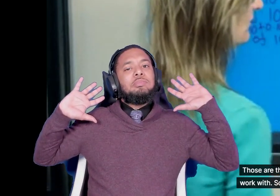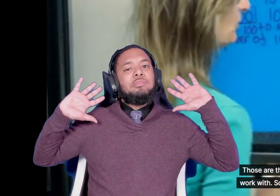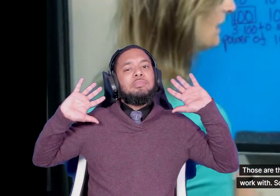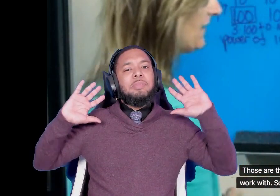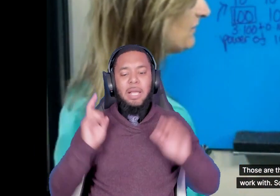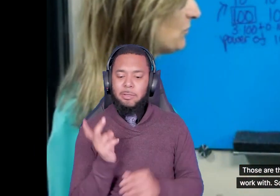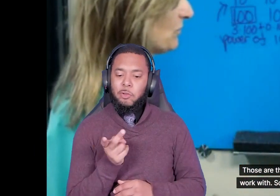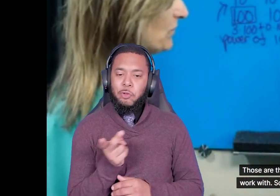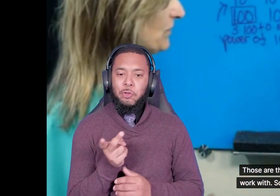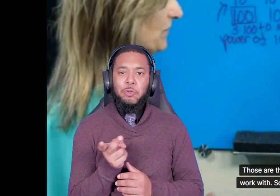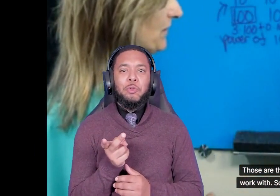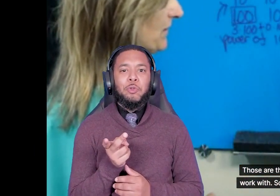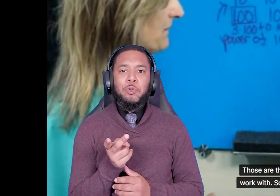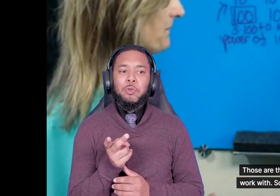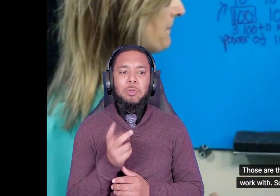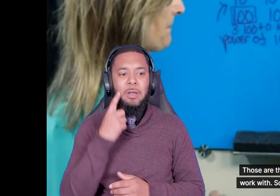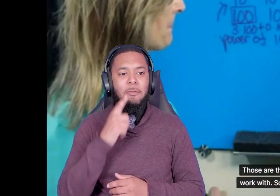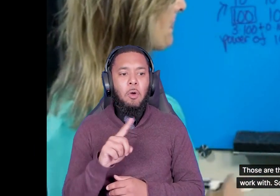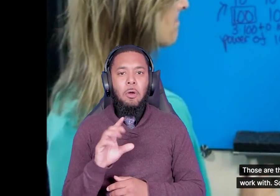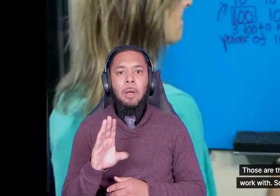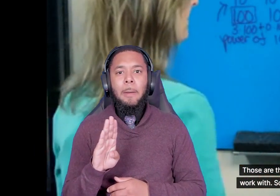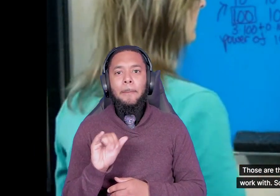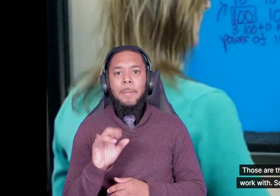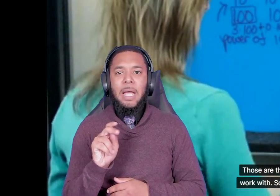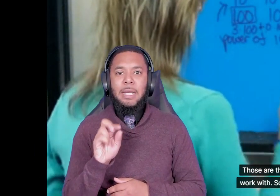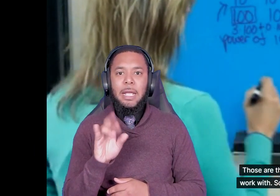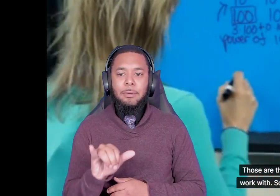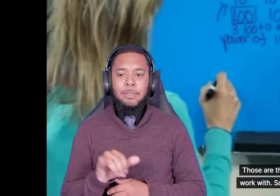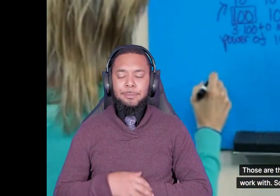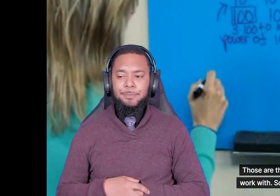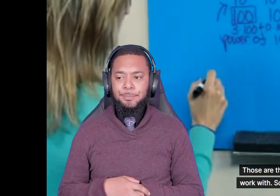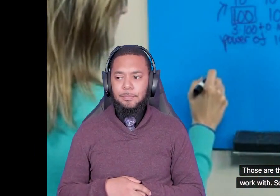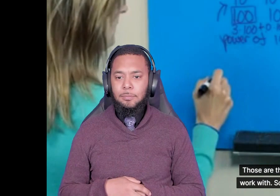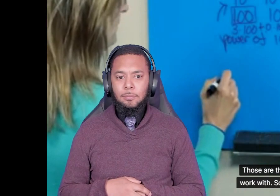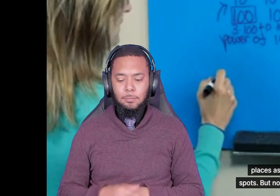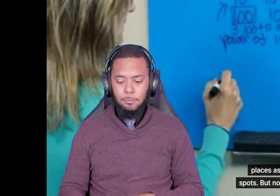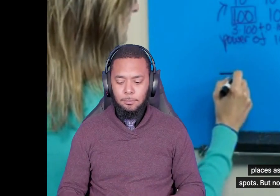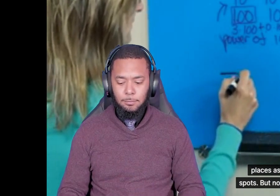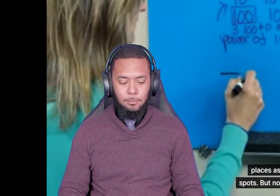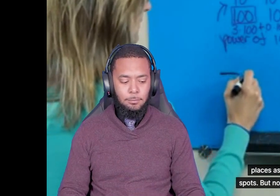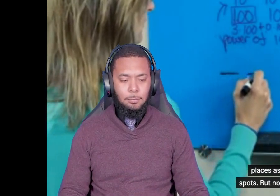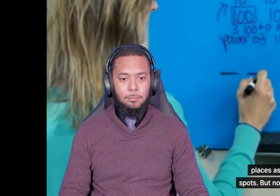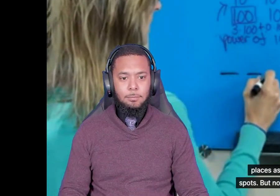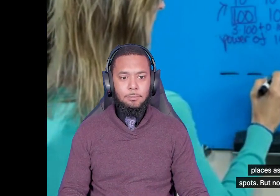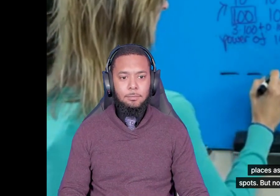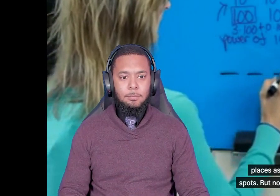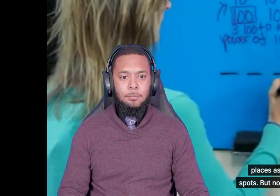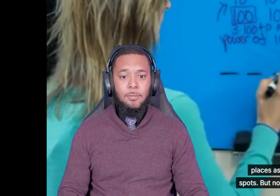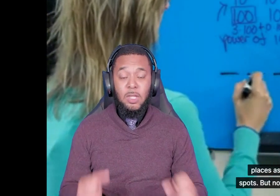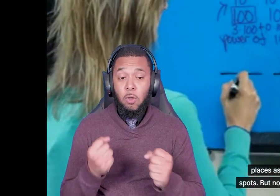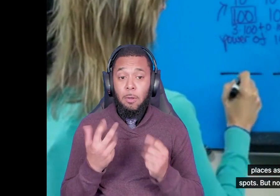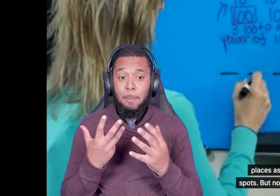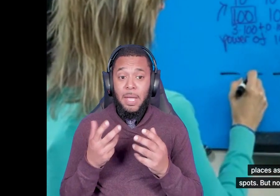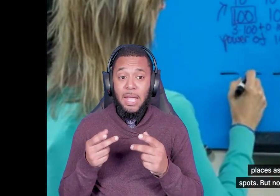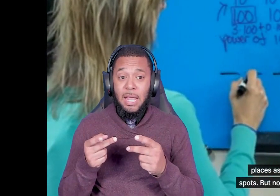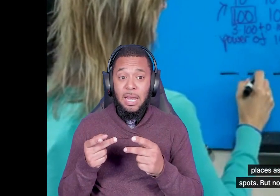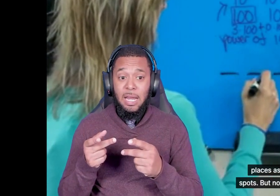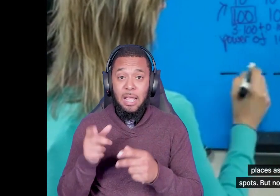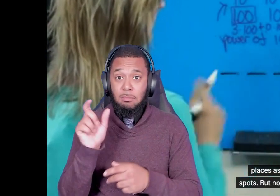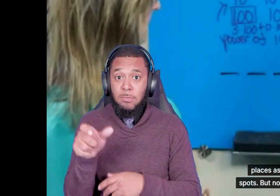only digits we have to work with. So we can have as many places as we want. I'll